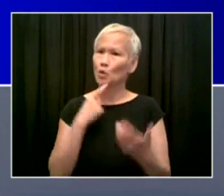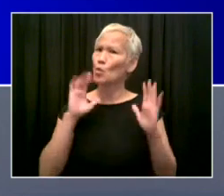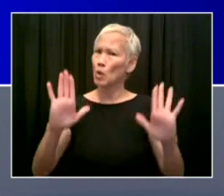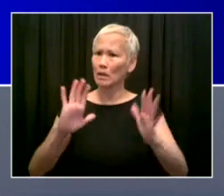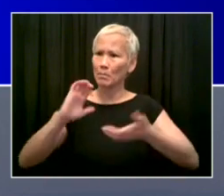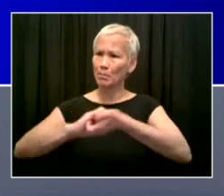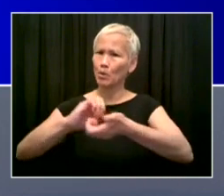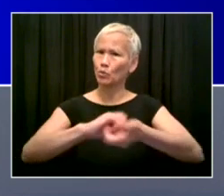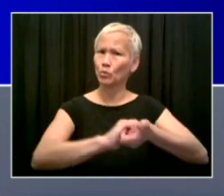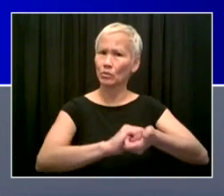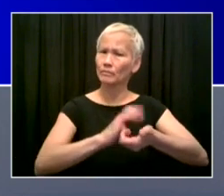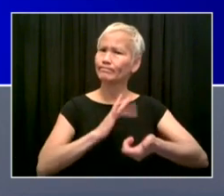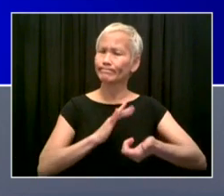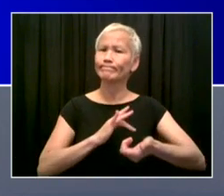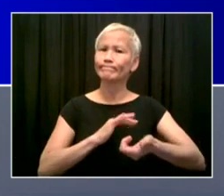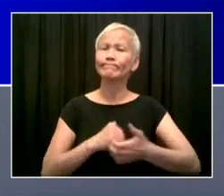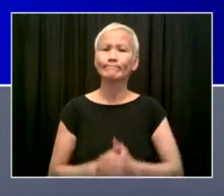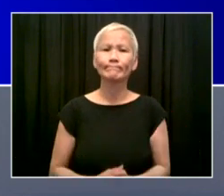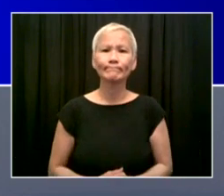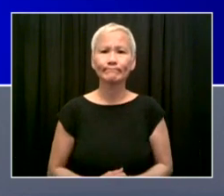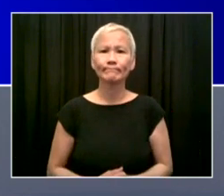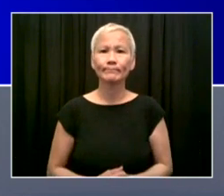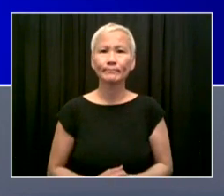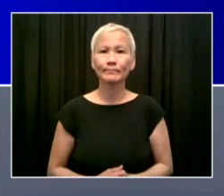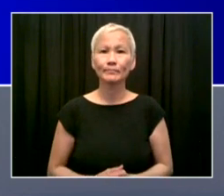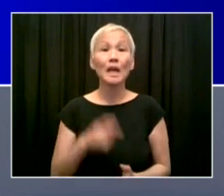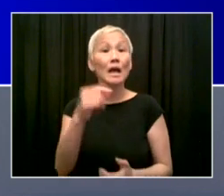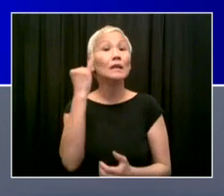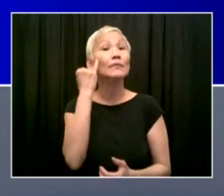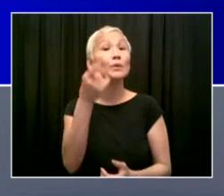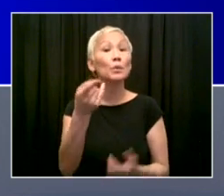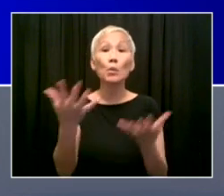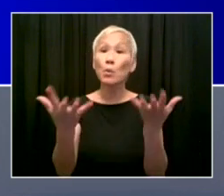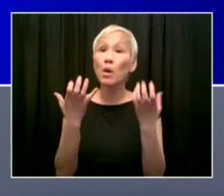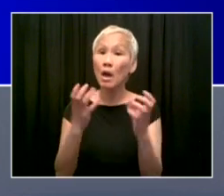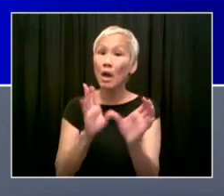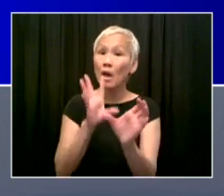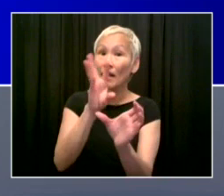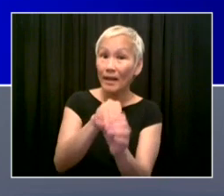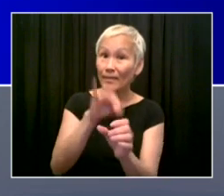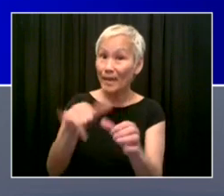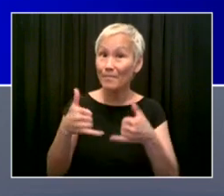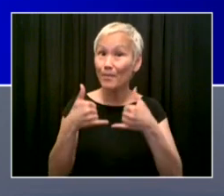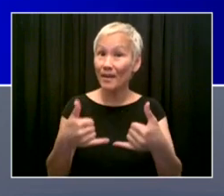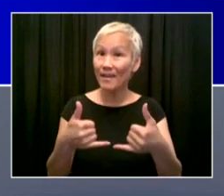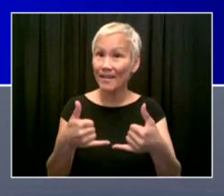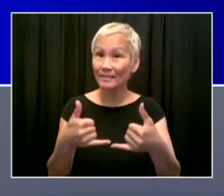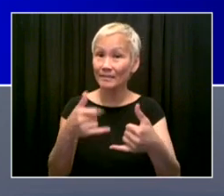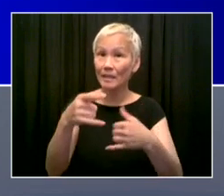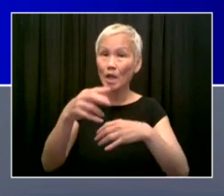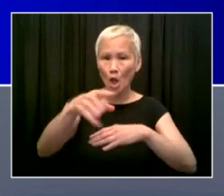those efforts. Anybody who wants to participate in that bonus referral effort, you go to